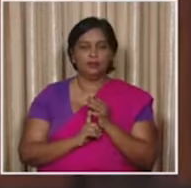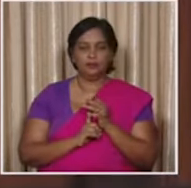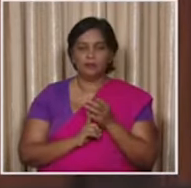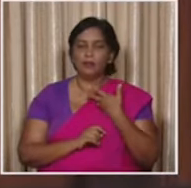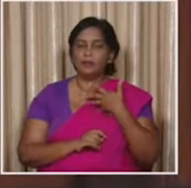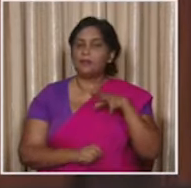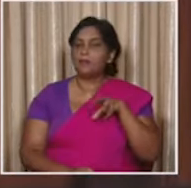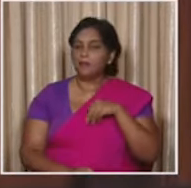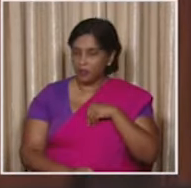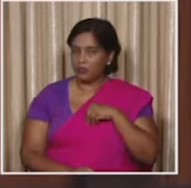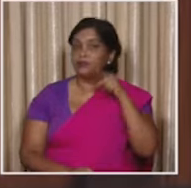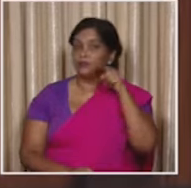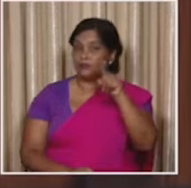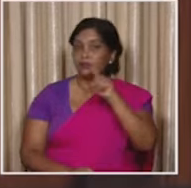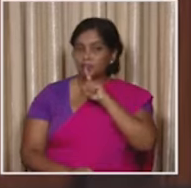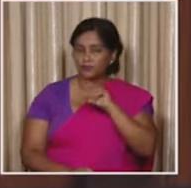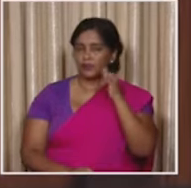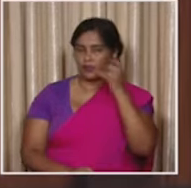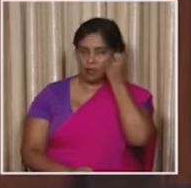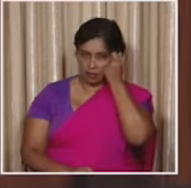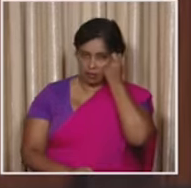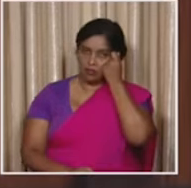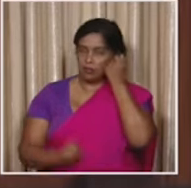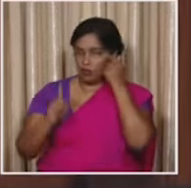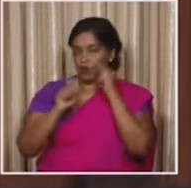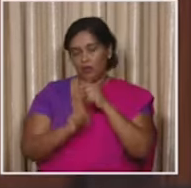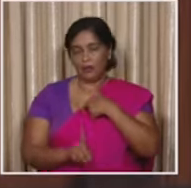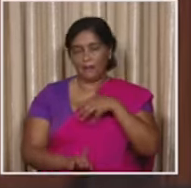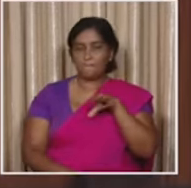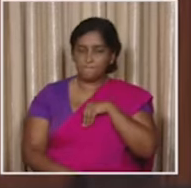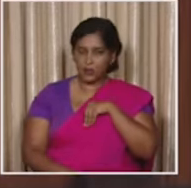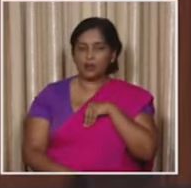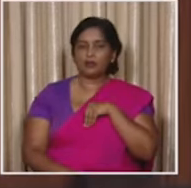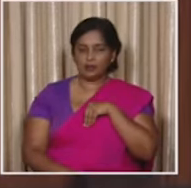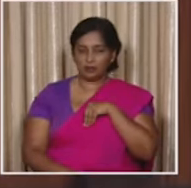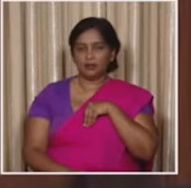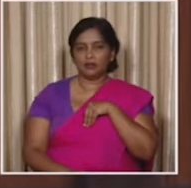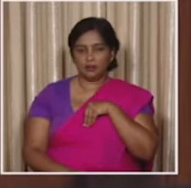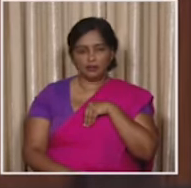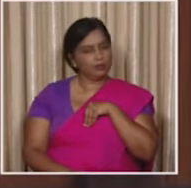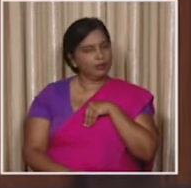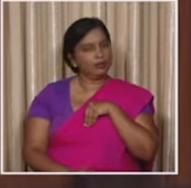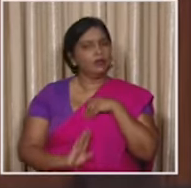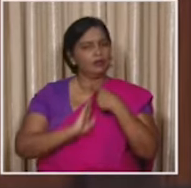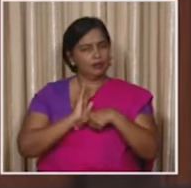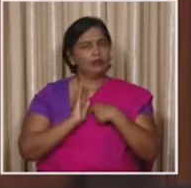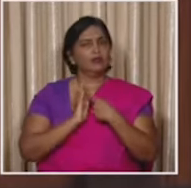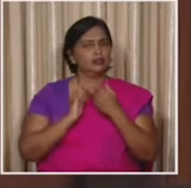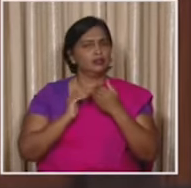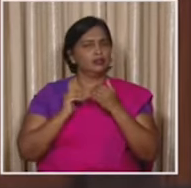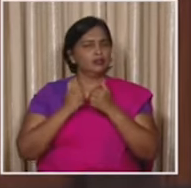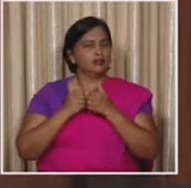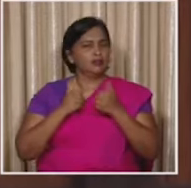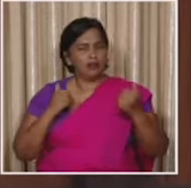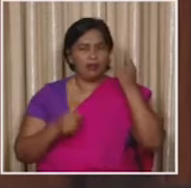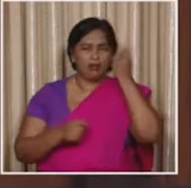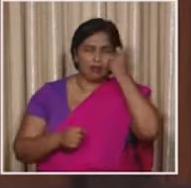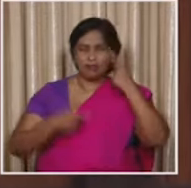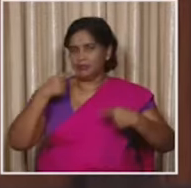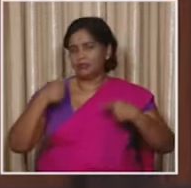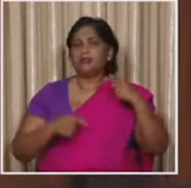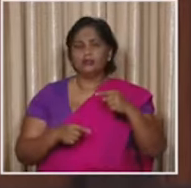the fact that you have said that you are for even a federal solution. That's not the party's view. That you are agreeable to that is something commendable. I hope that